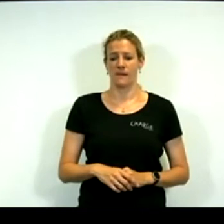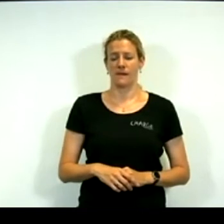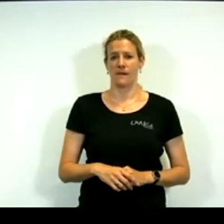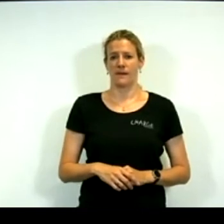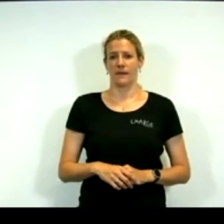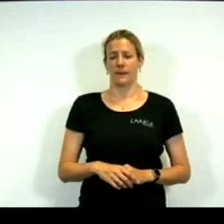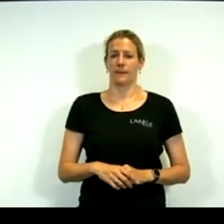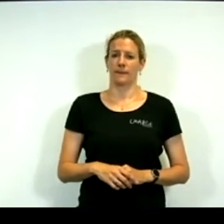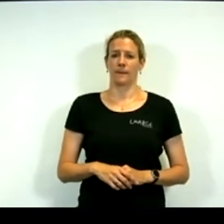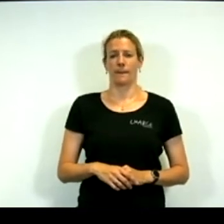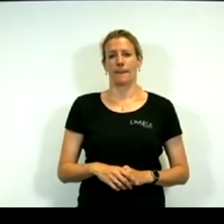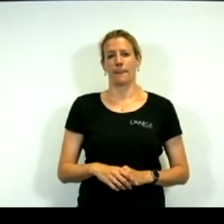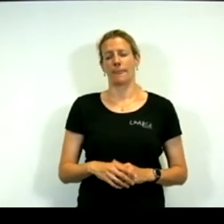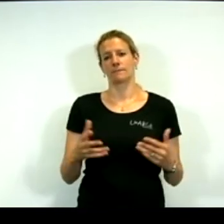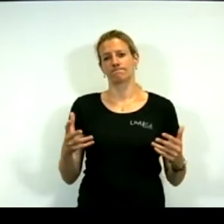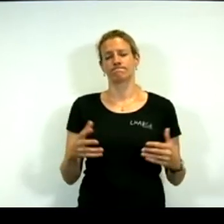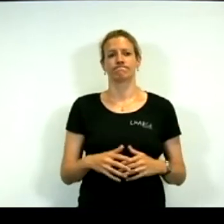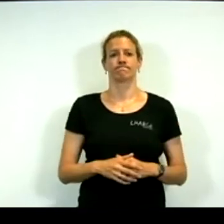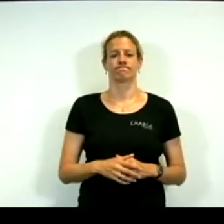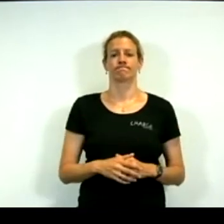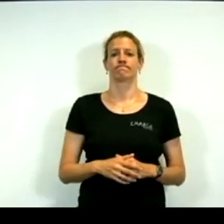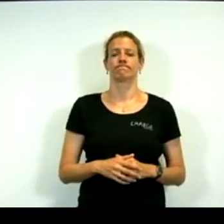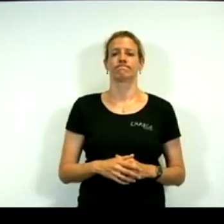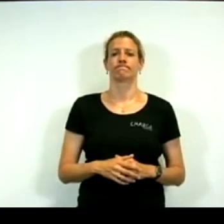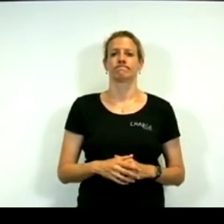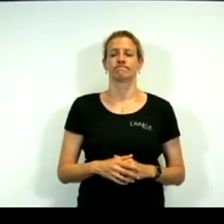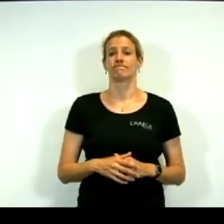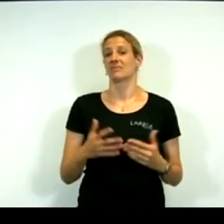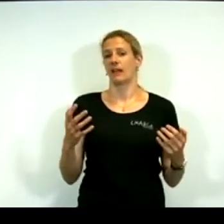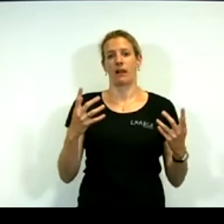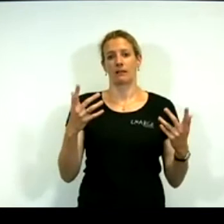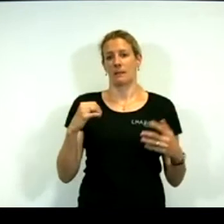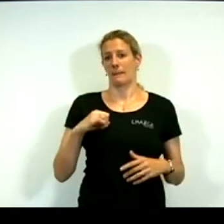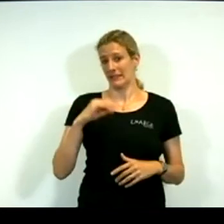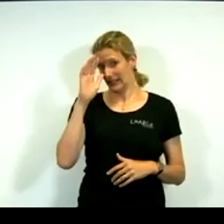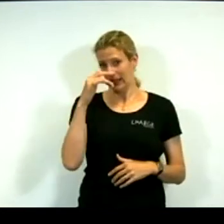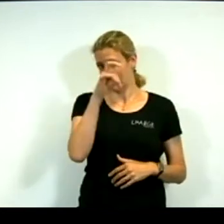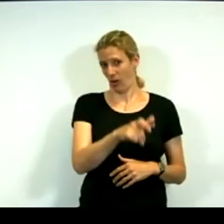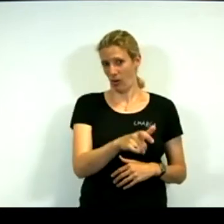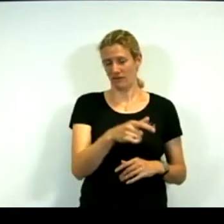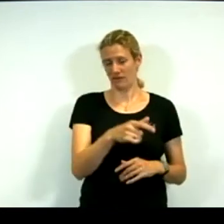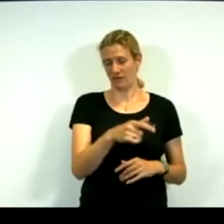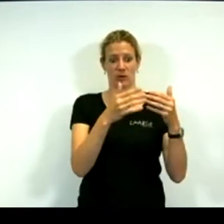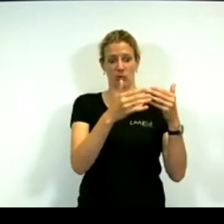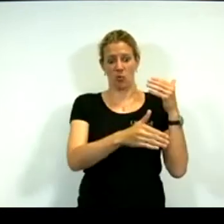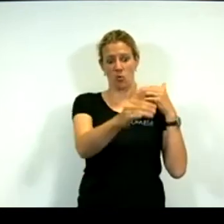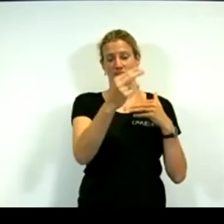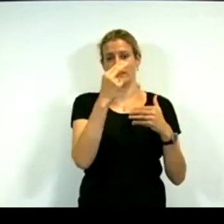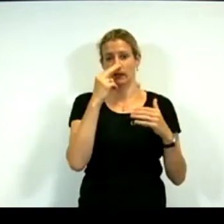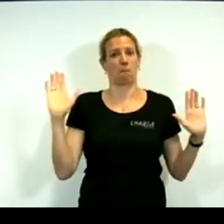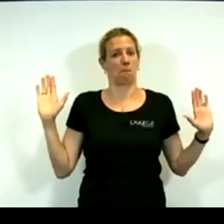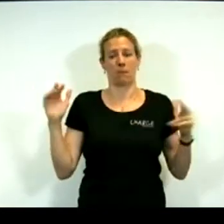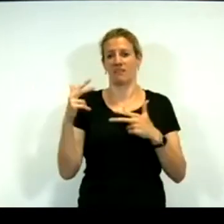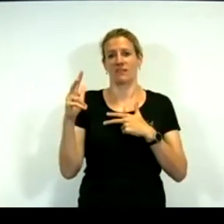Well, again, I don't know her, and I don't know how she's going to develop. And children